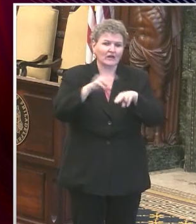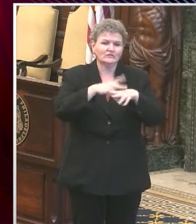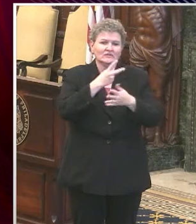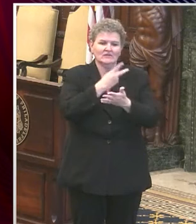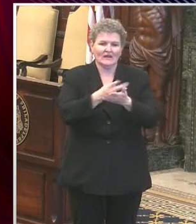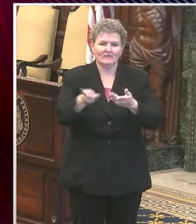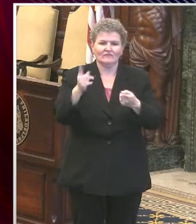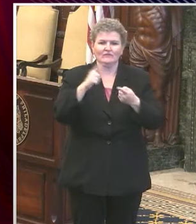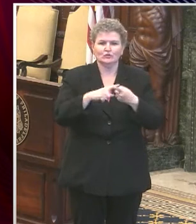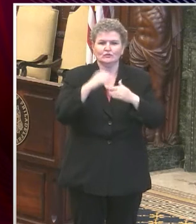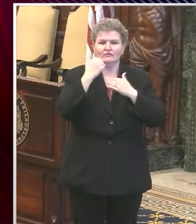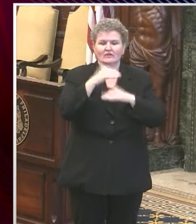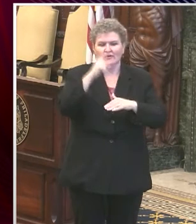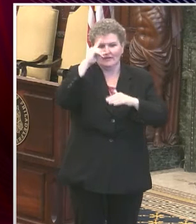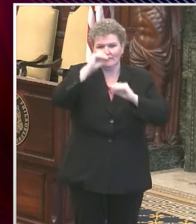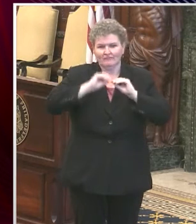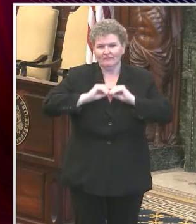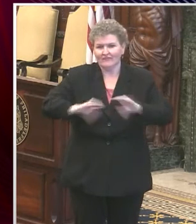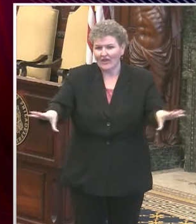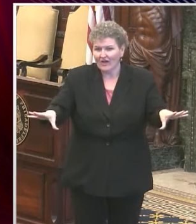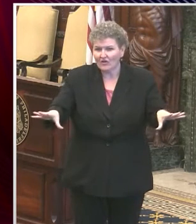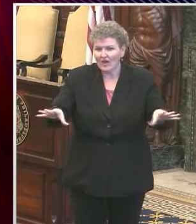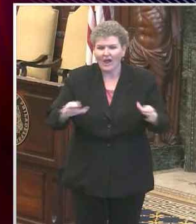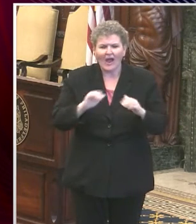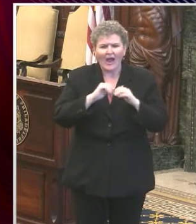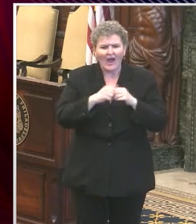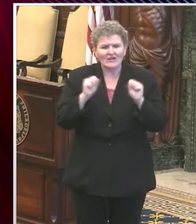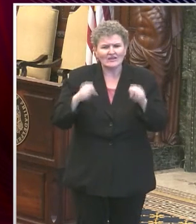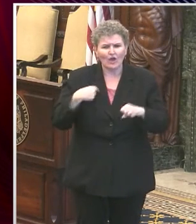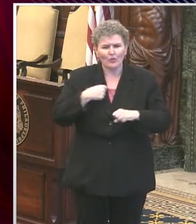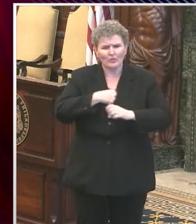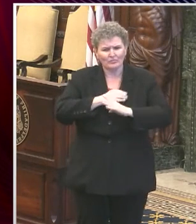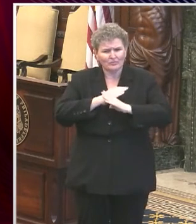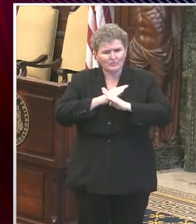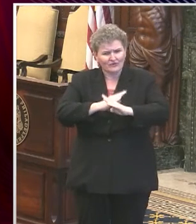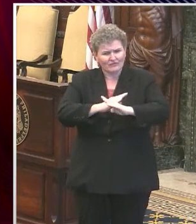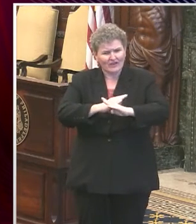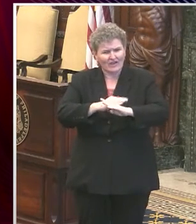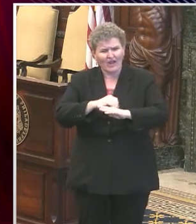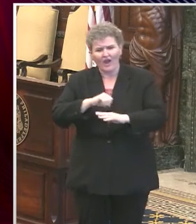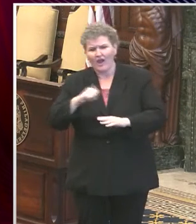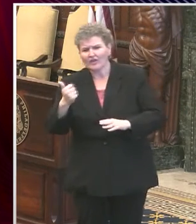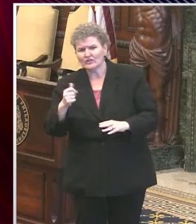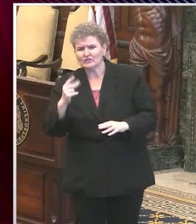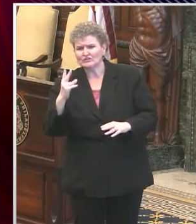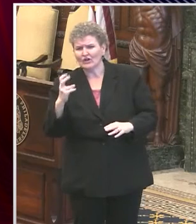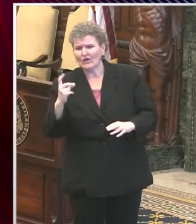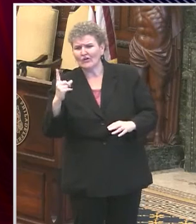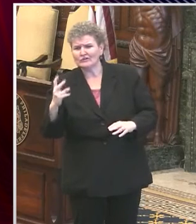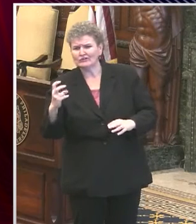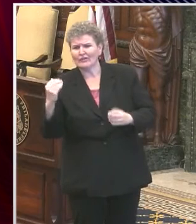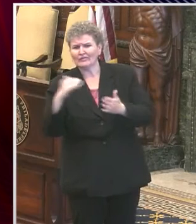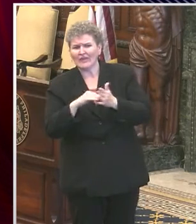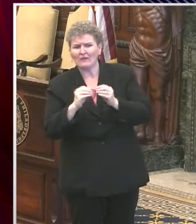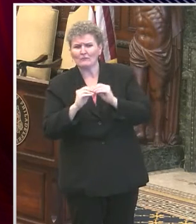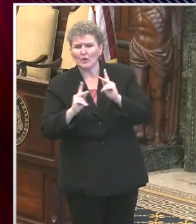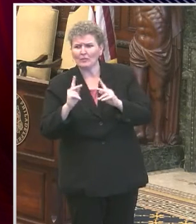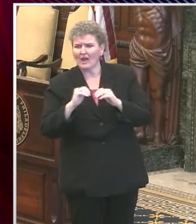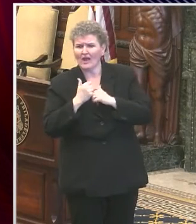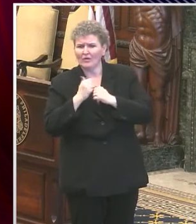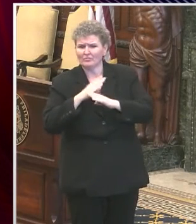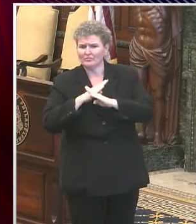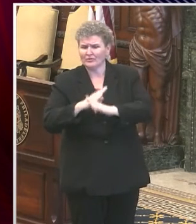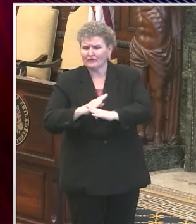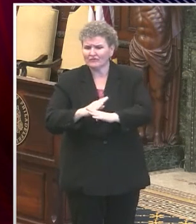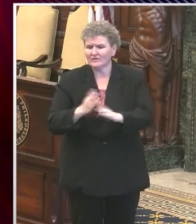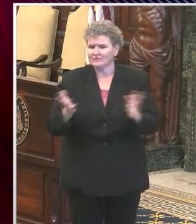do you think that the country should do to prevent, another 100 or 200,000? I do think that the